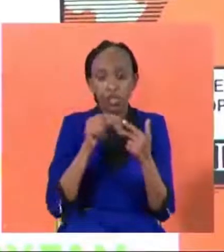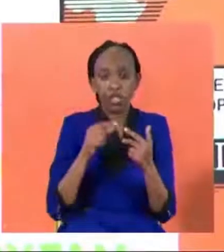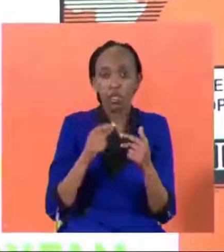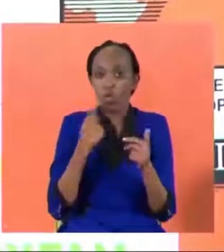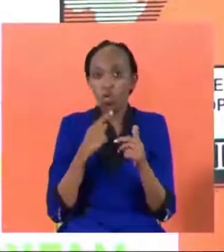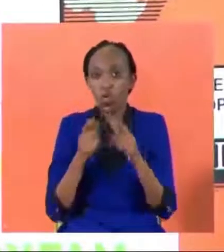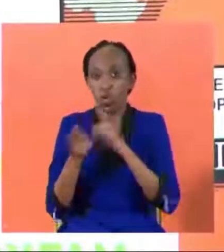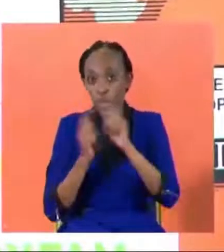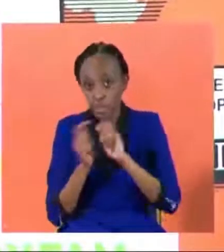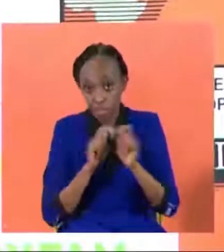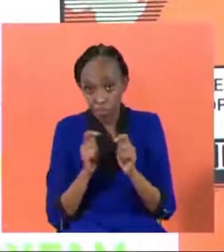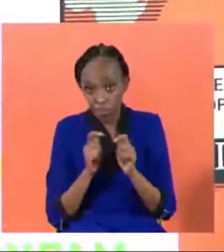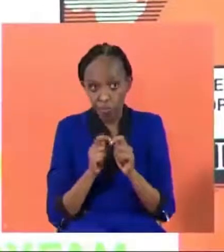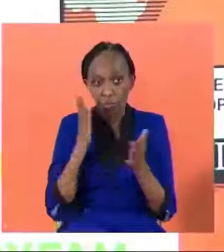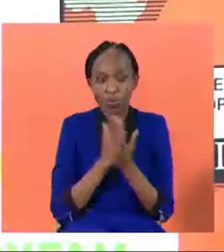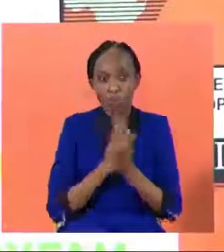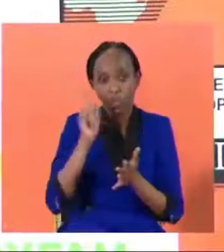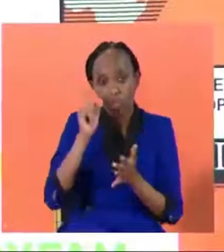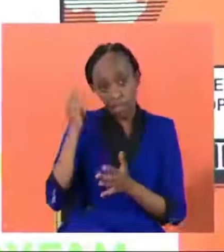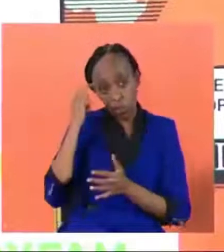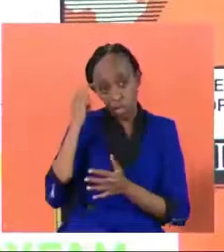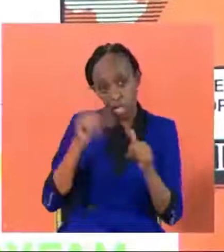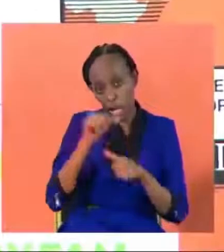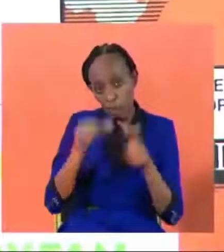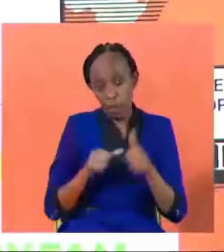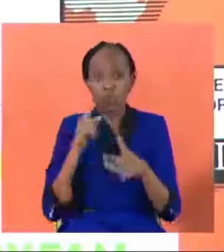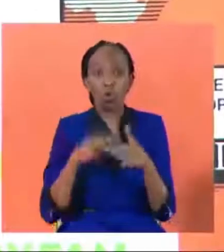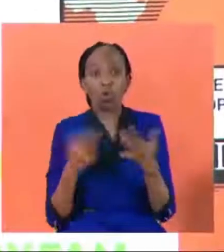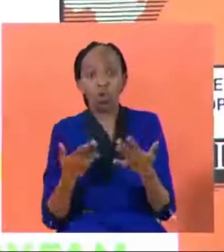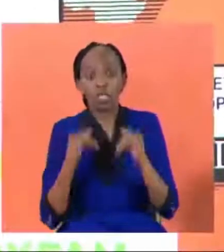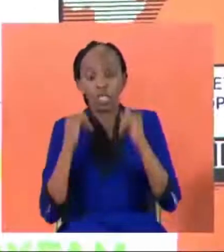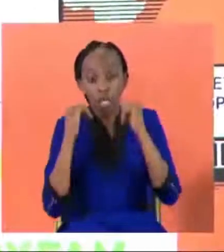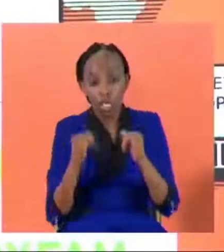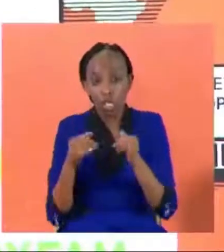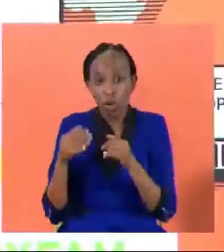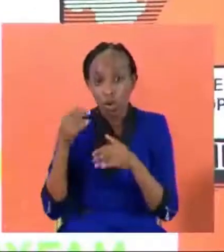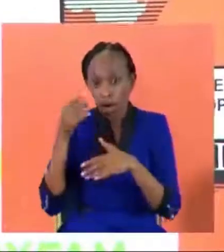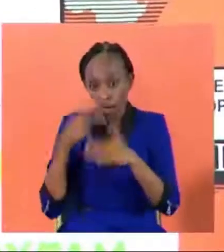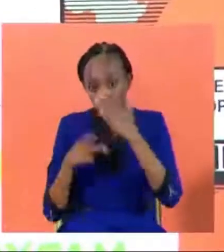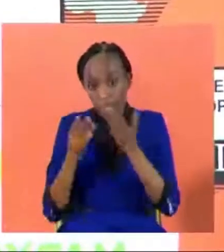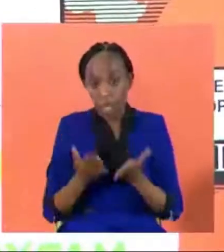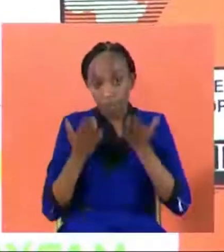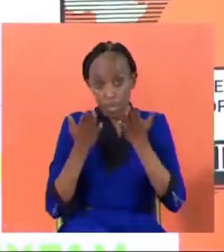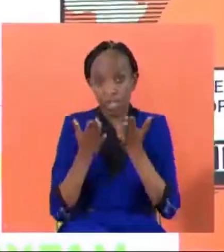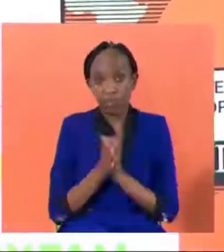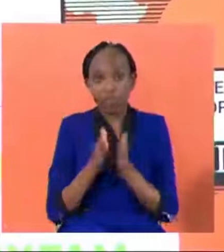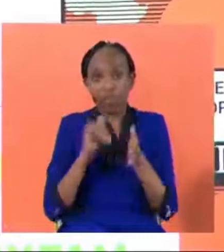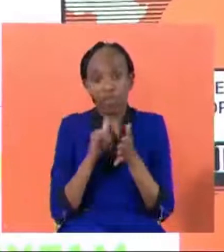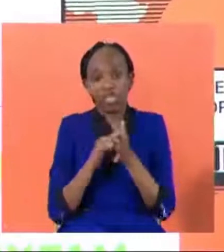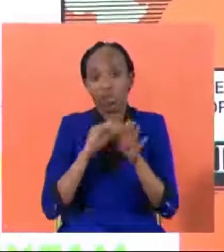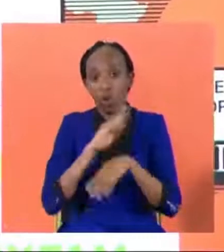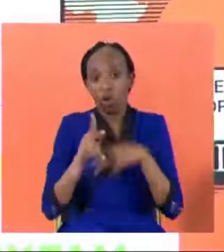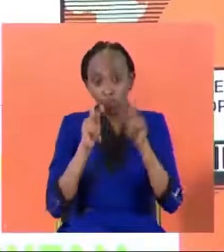should interview, you really need to think about what new aspect they're bringing to the table. So that